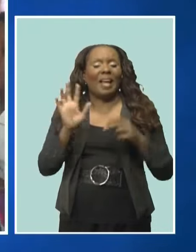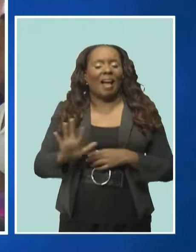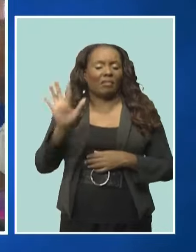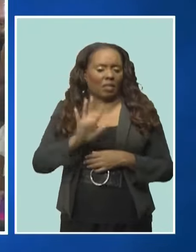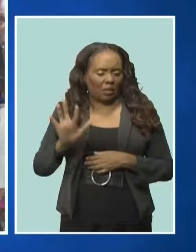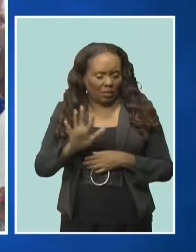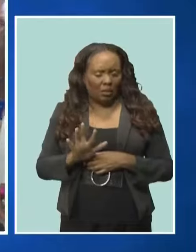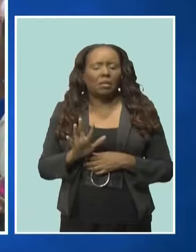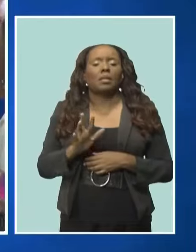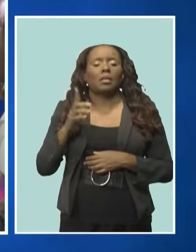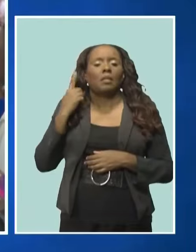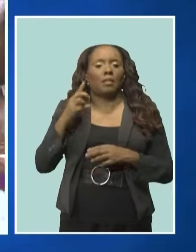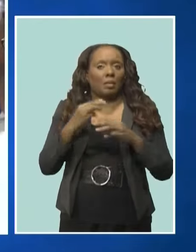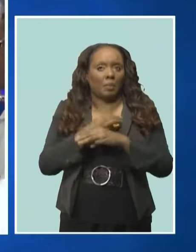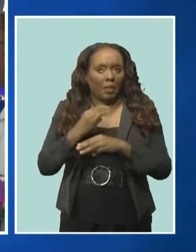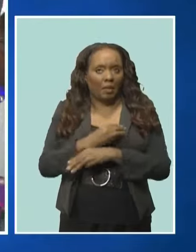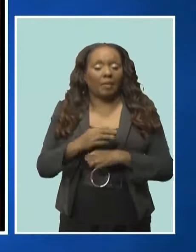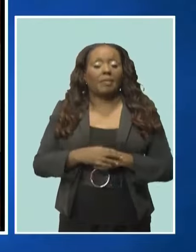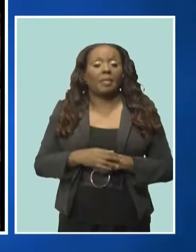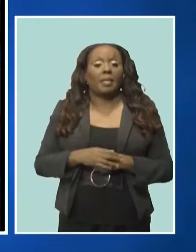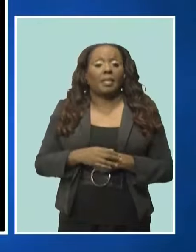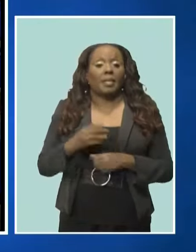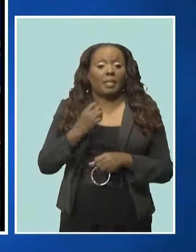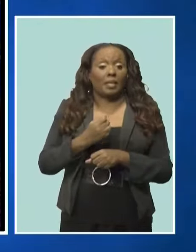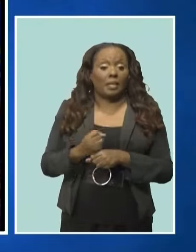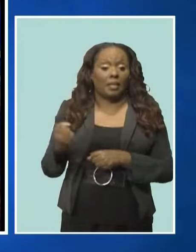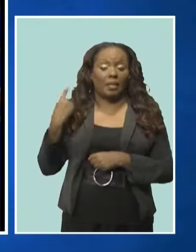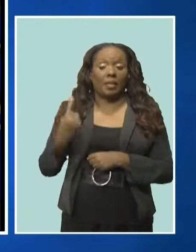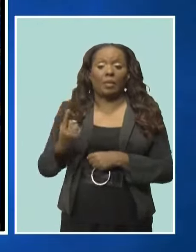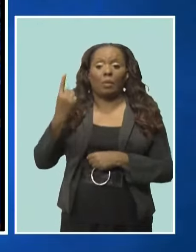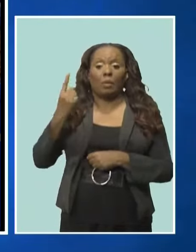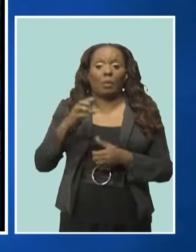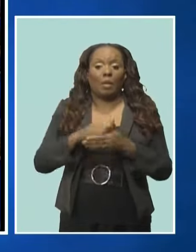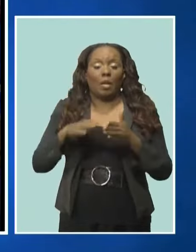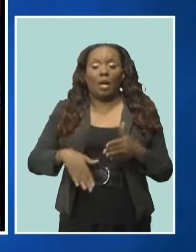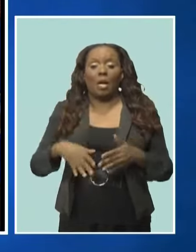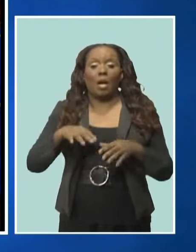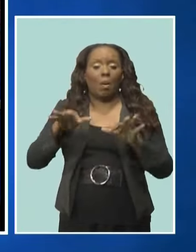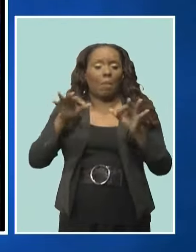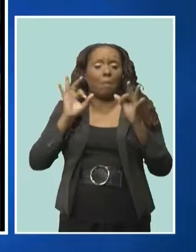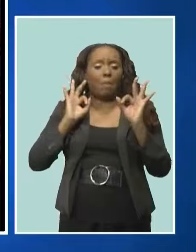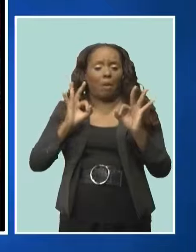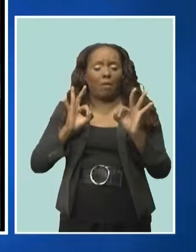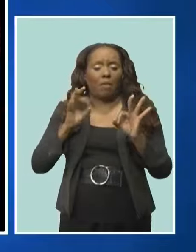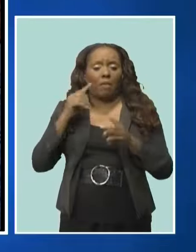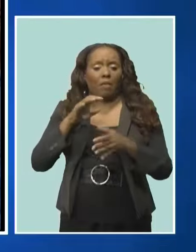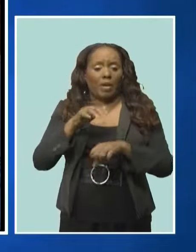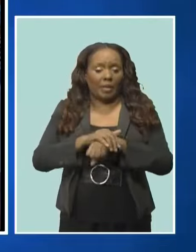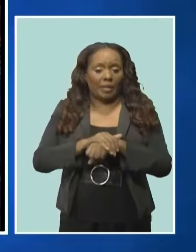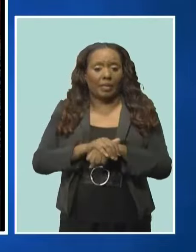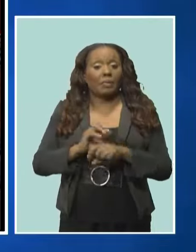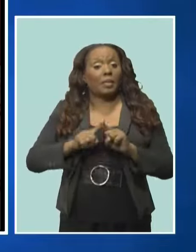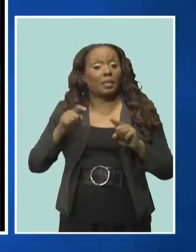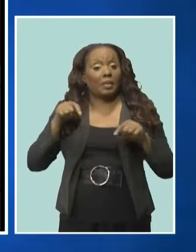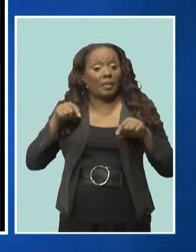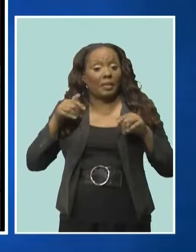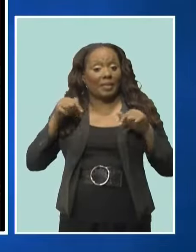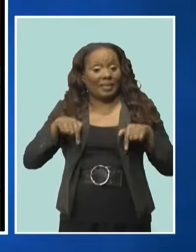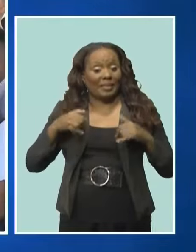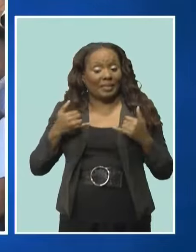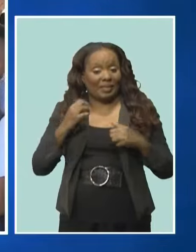in last year's exam. Last year, one student recorded a perfect score in English, while this year's highest score is